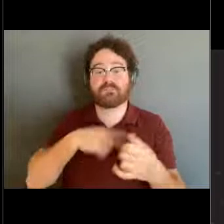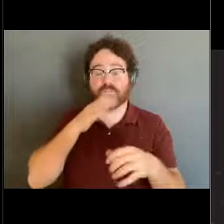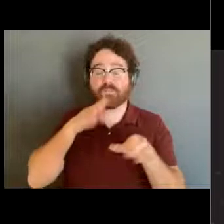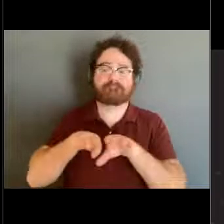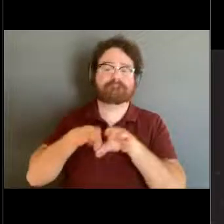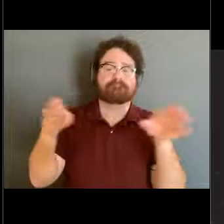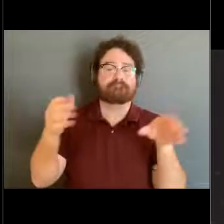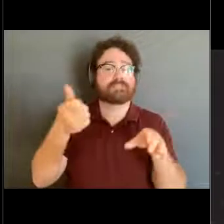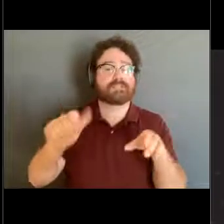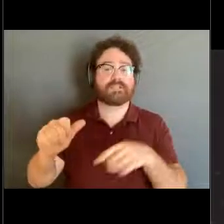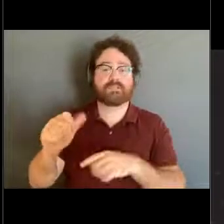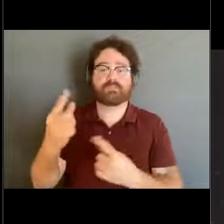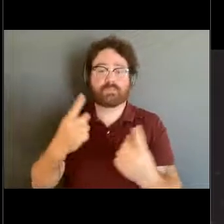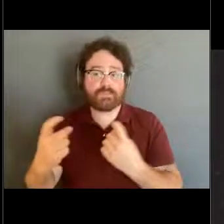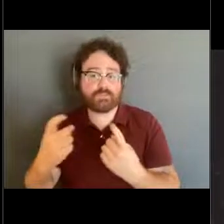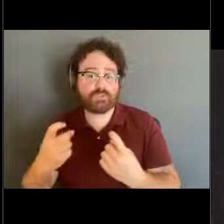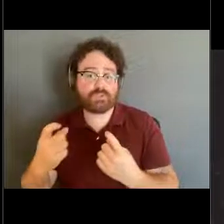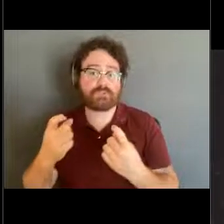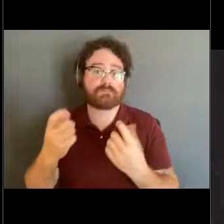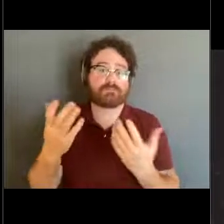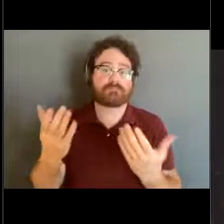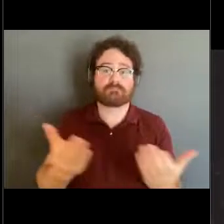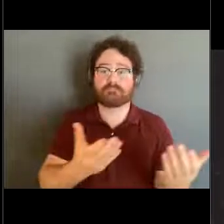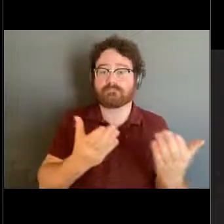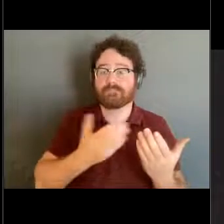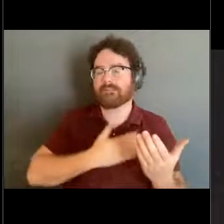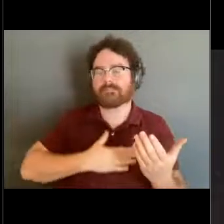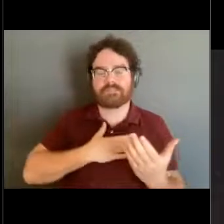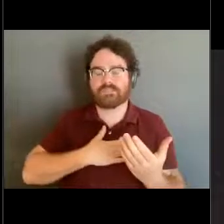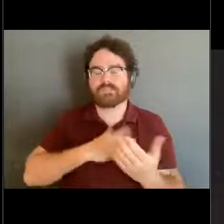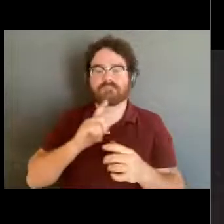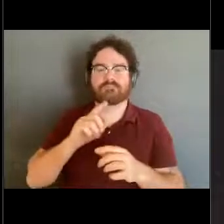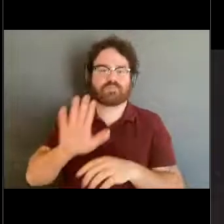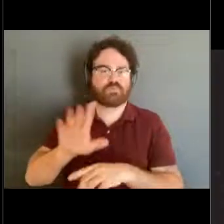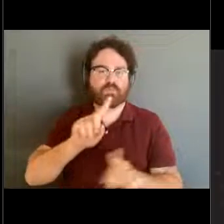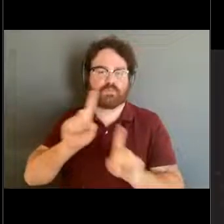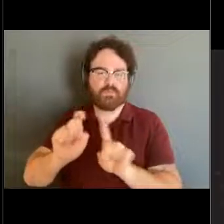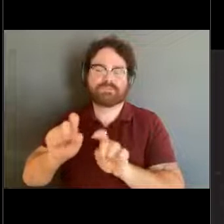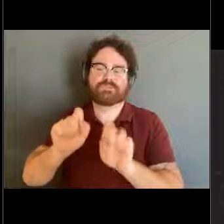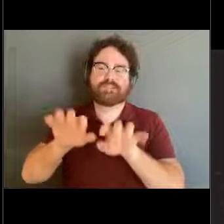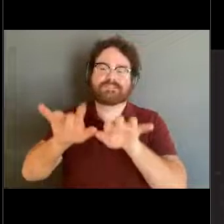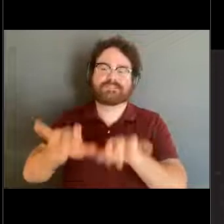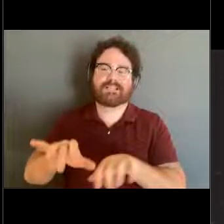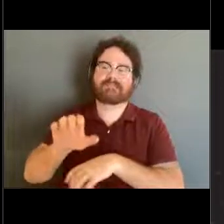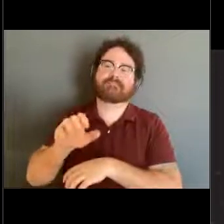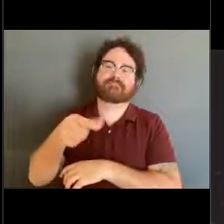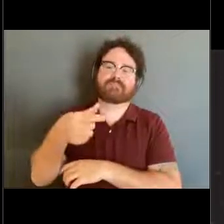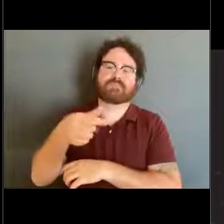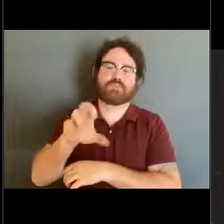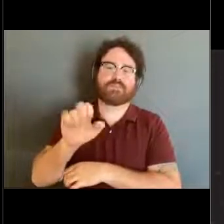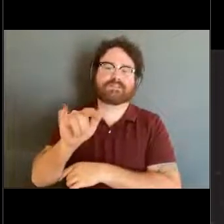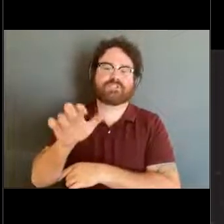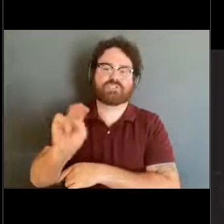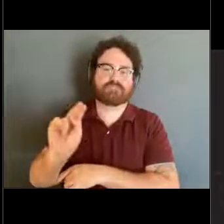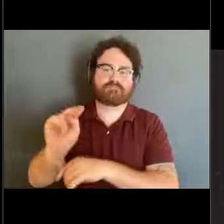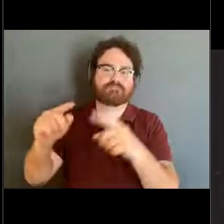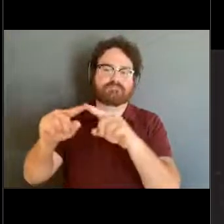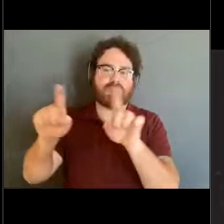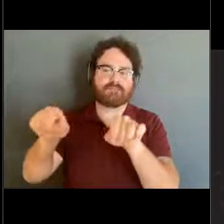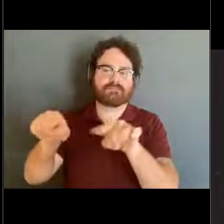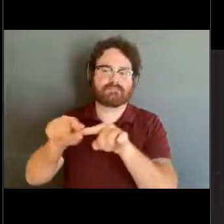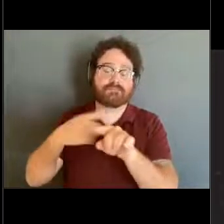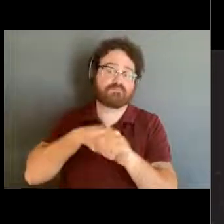floor to the audience for questions. Please add your questions to the question panel, and we will do our best to get through as